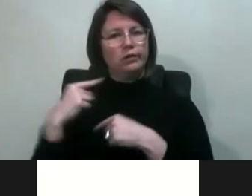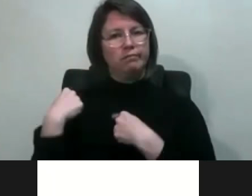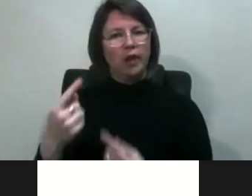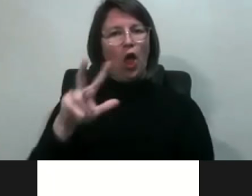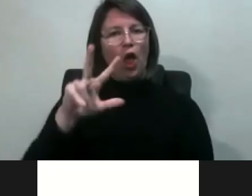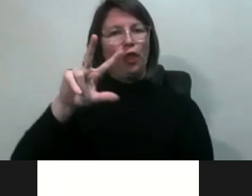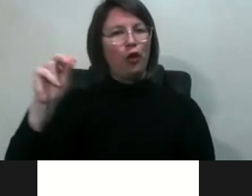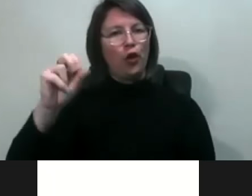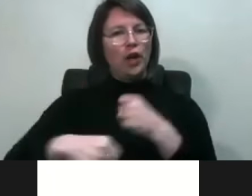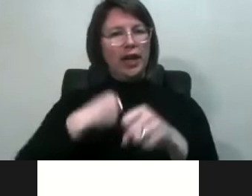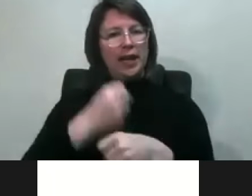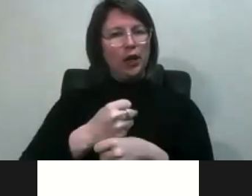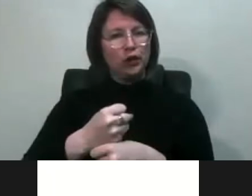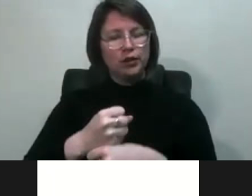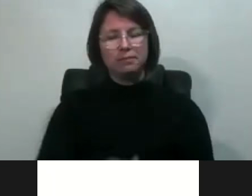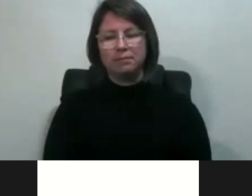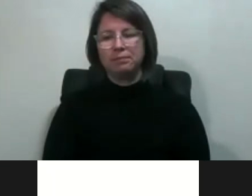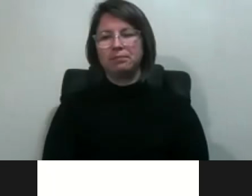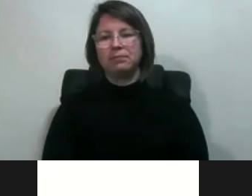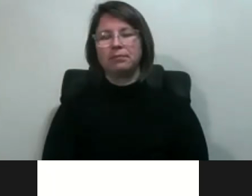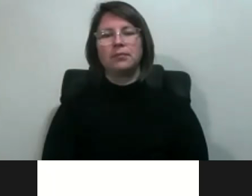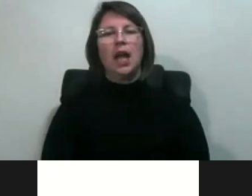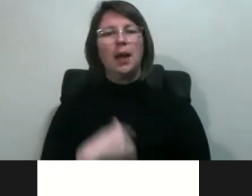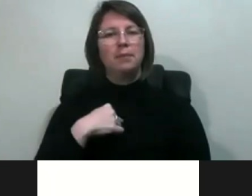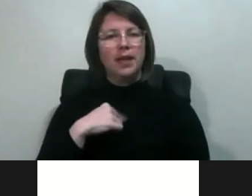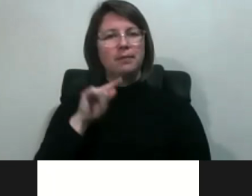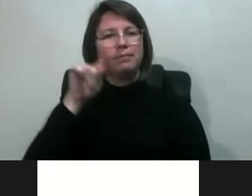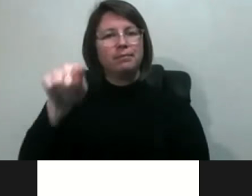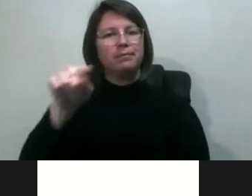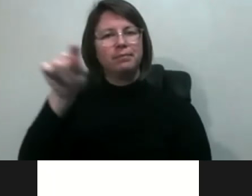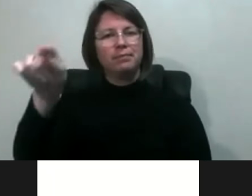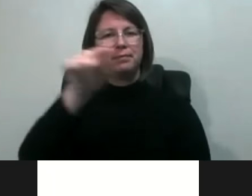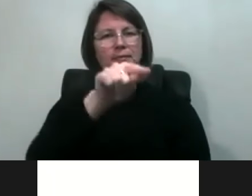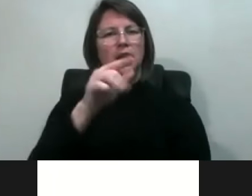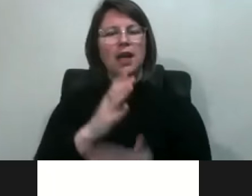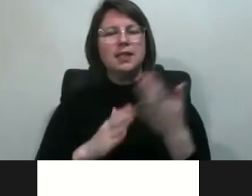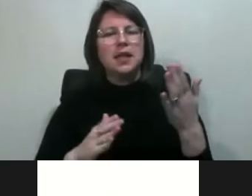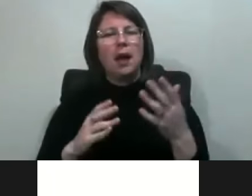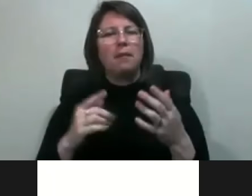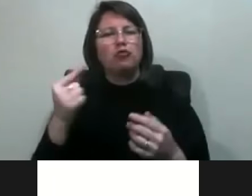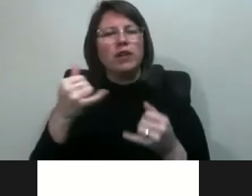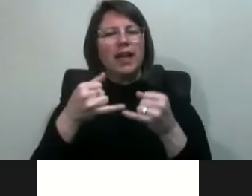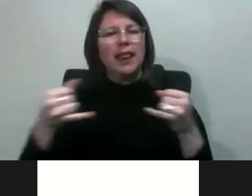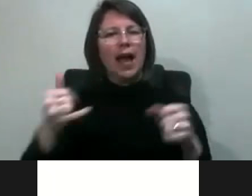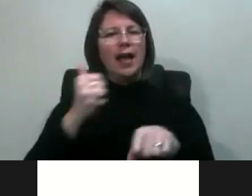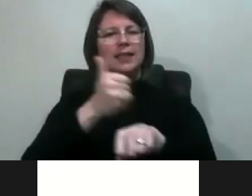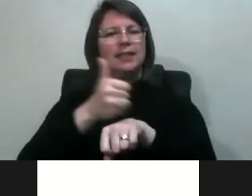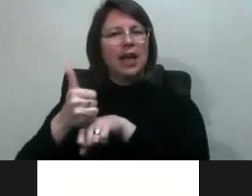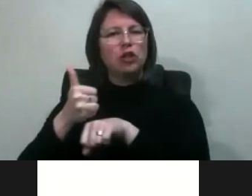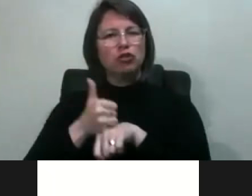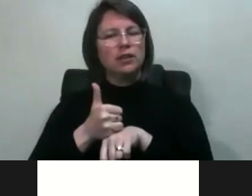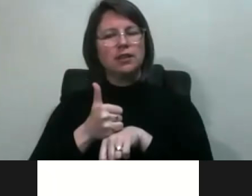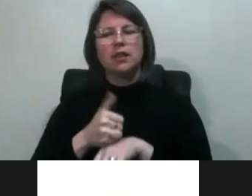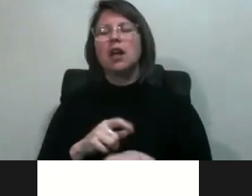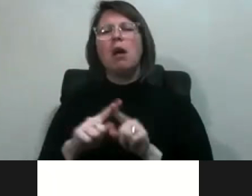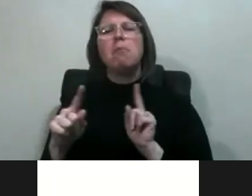years, and I can get to some of the Green Line stations, but